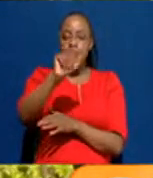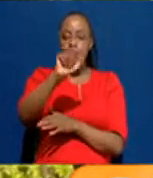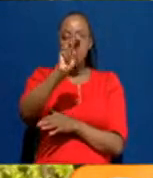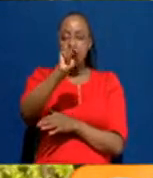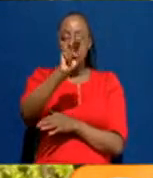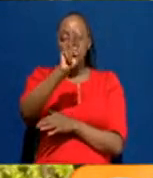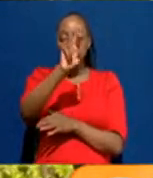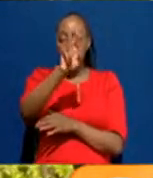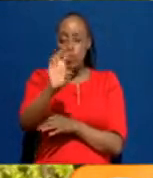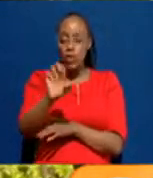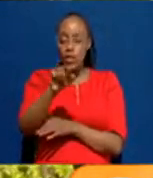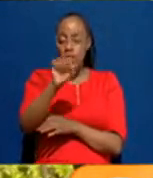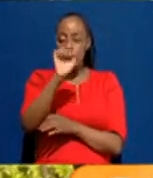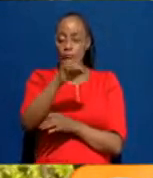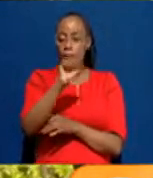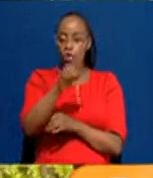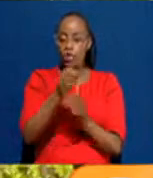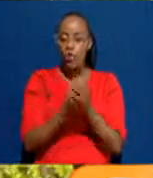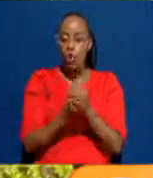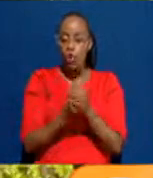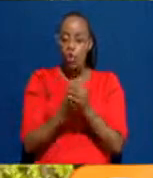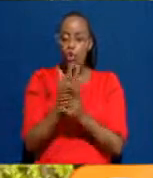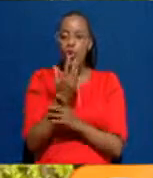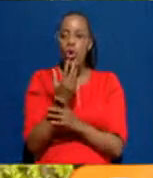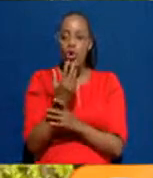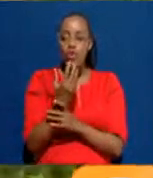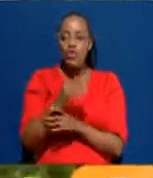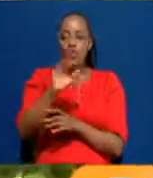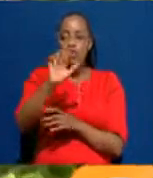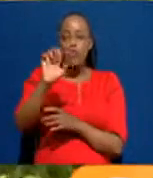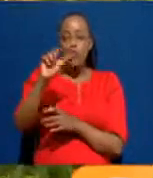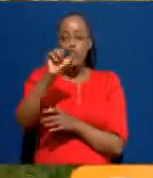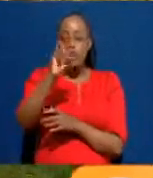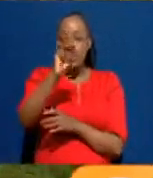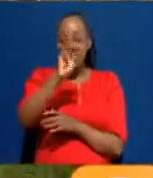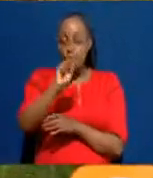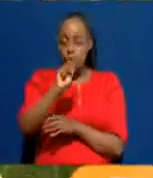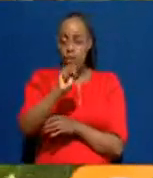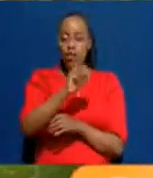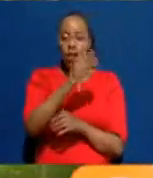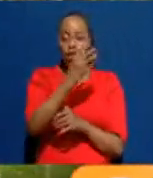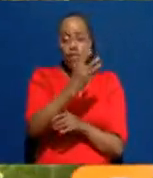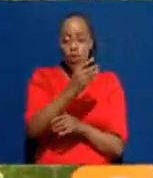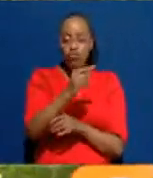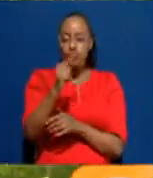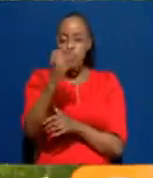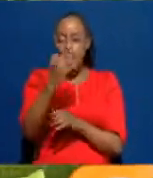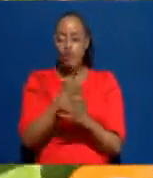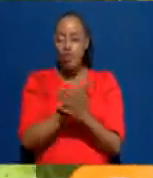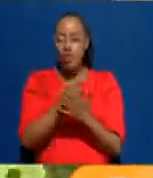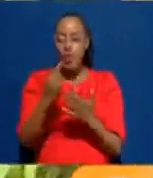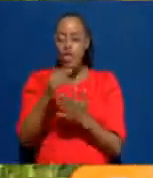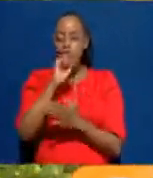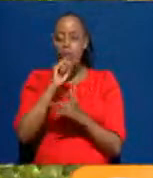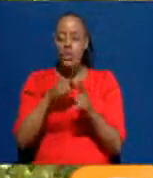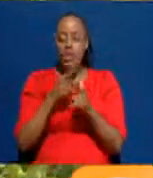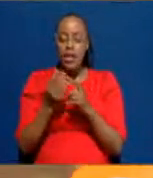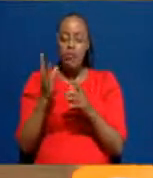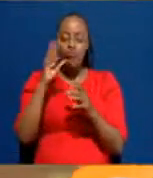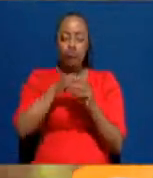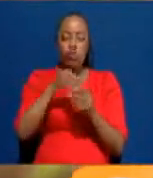manuring is basically being able to grow legumes, and when they are 4 to 5 weeks old, you incorporate them back into the